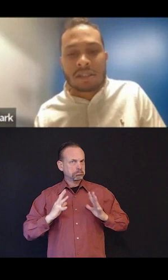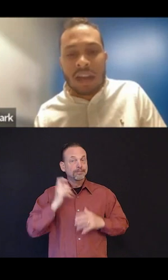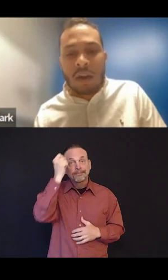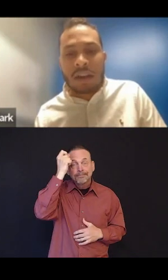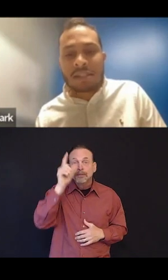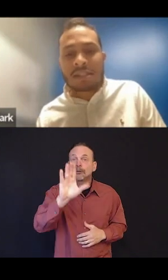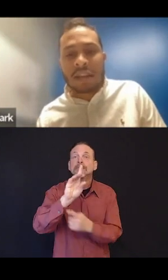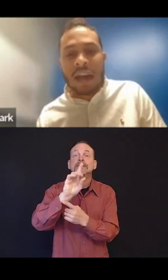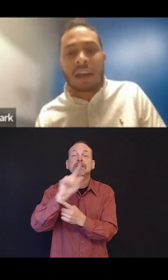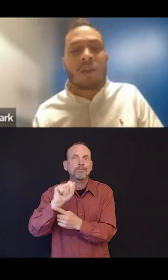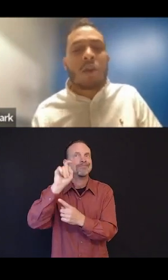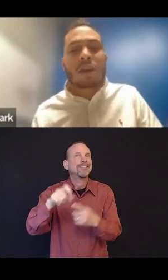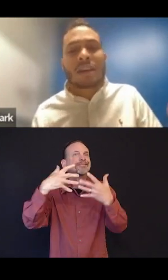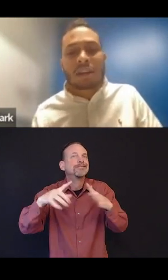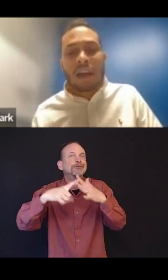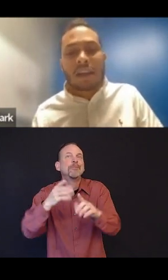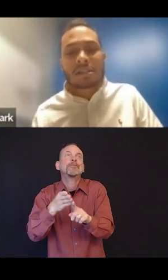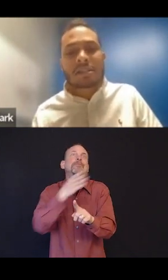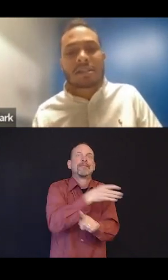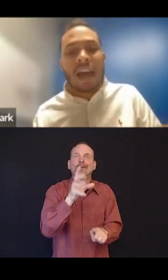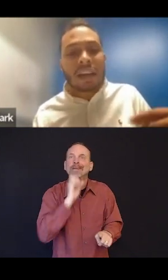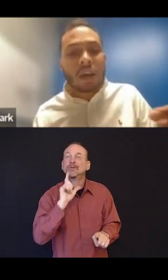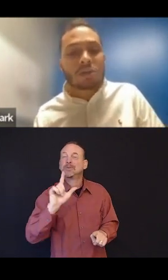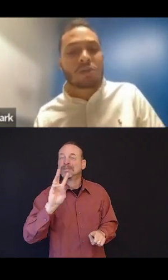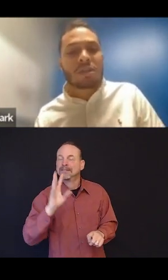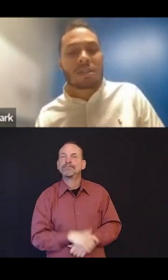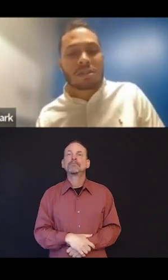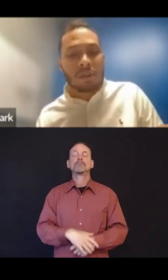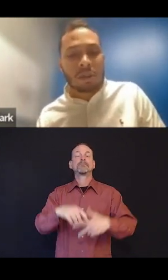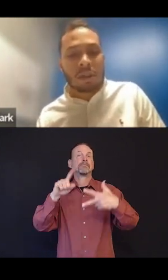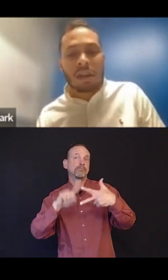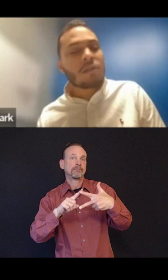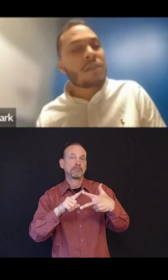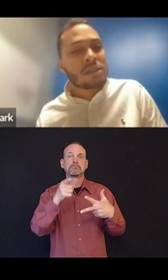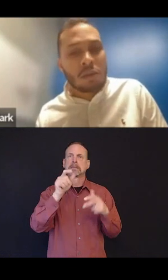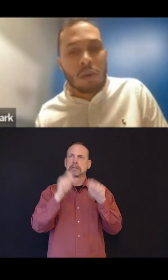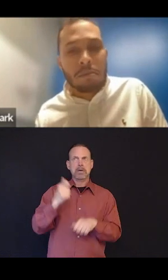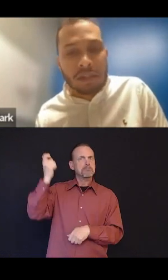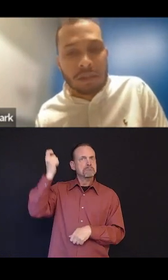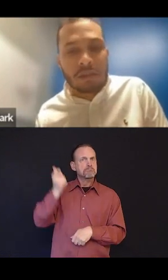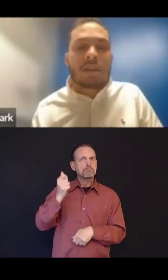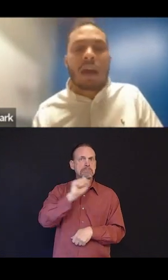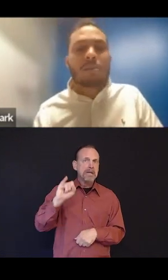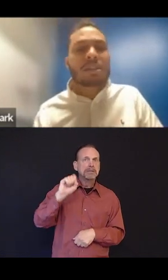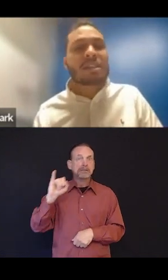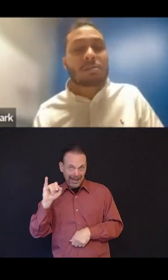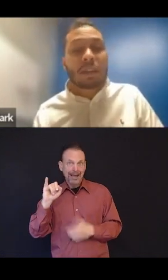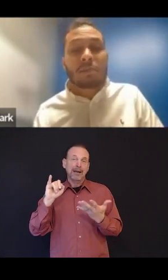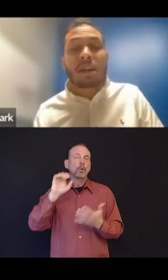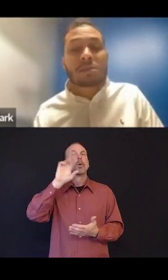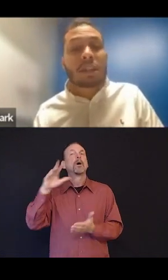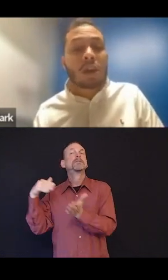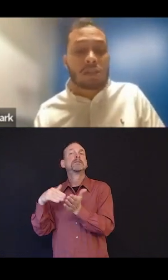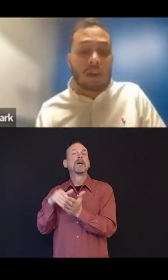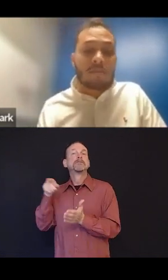for SSI or SSDI, or a doctor has diagnosed you with a disability, either physical or mental. But the